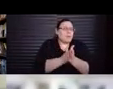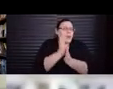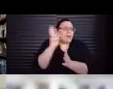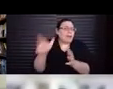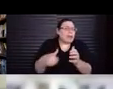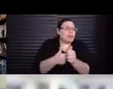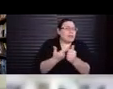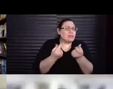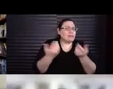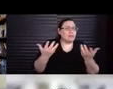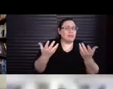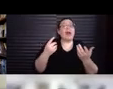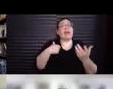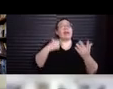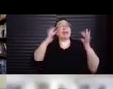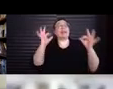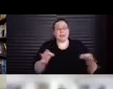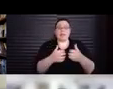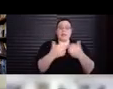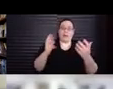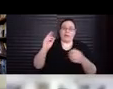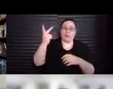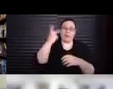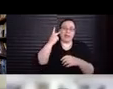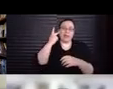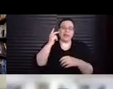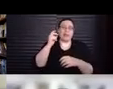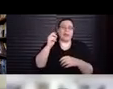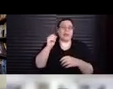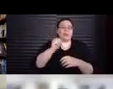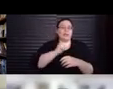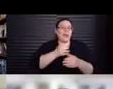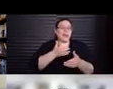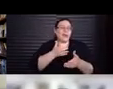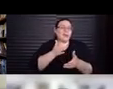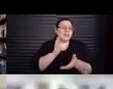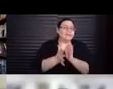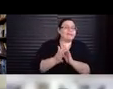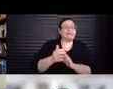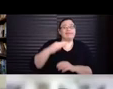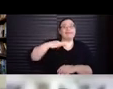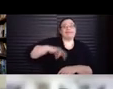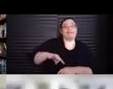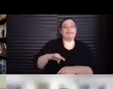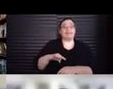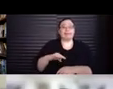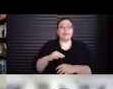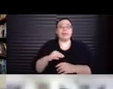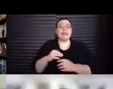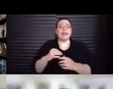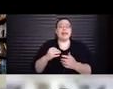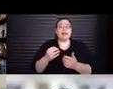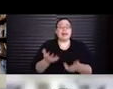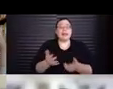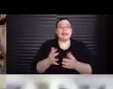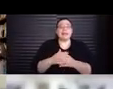certainly I think it was a lot of political self-service. And what I really do see was that even